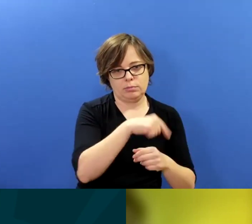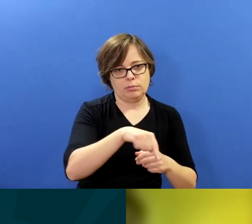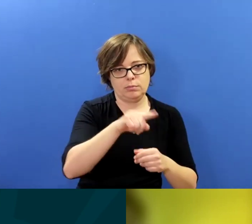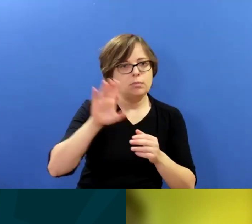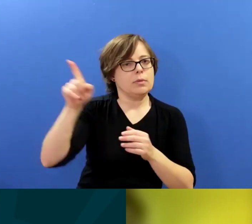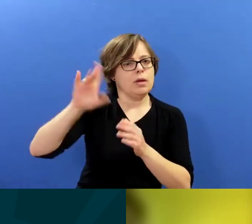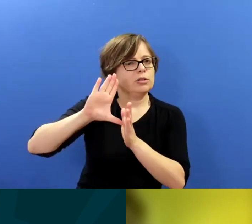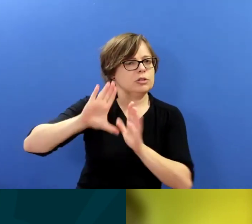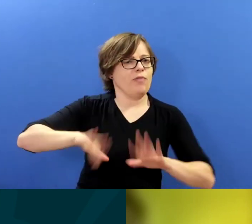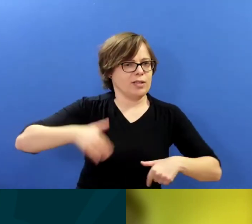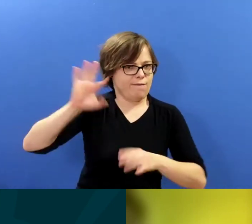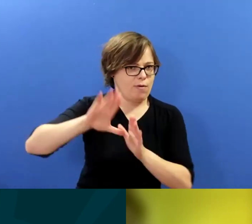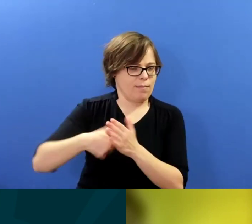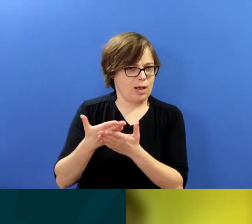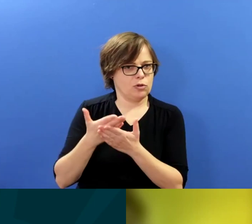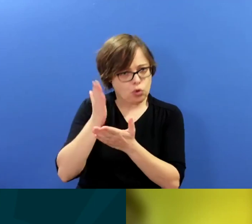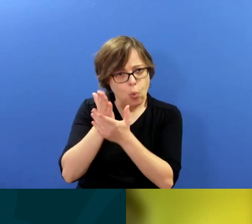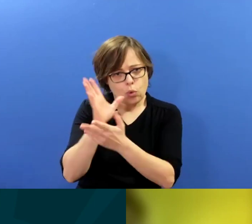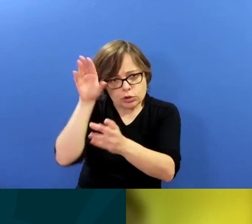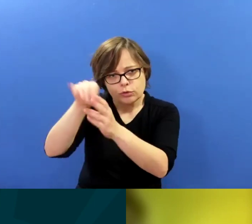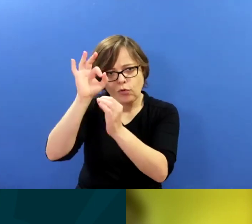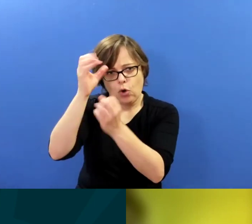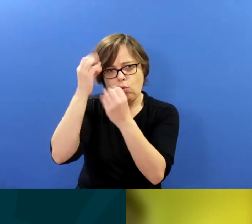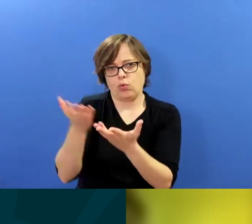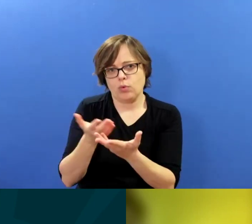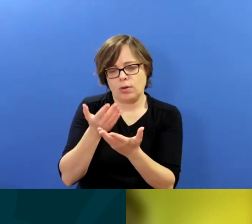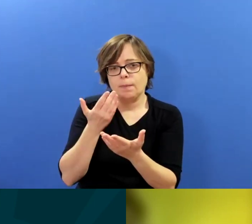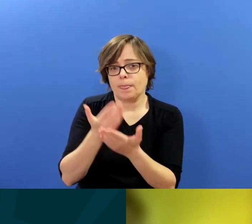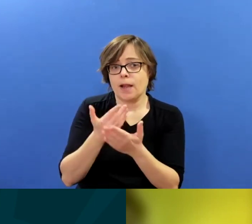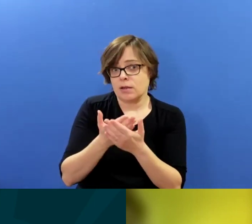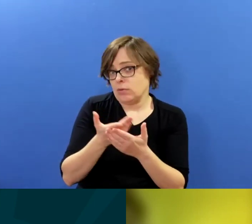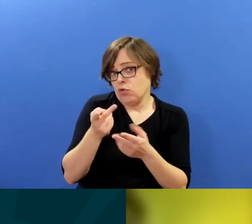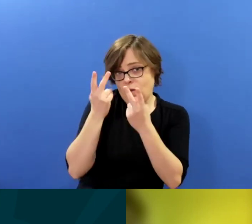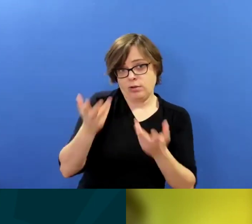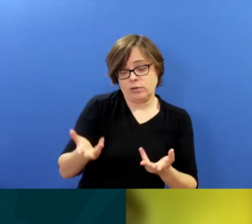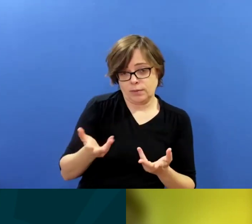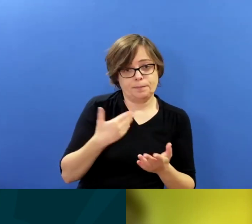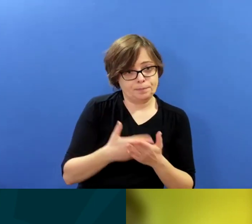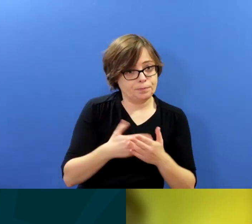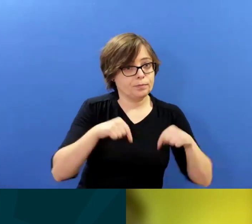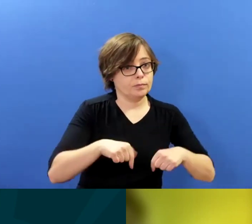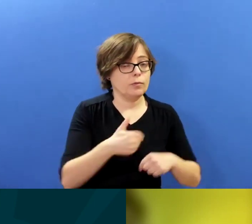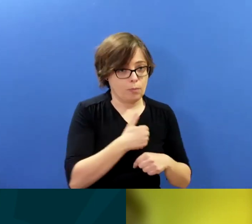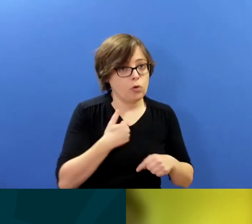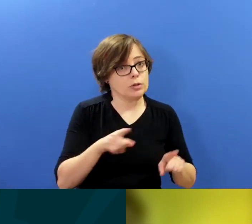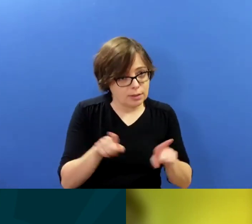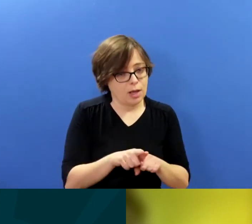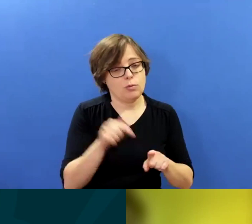in Swiss cities and towns, which is of crucial importance, and we need to